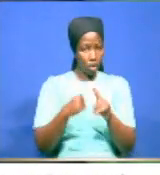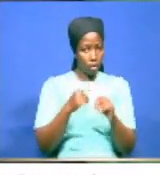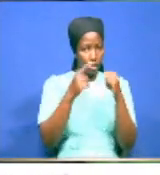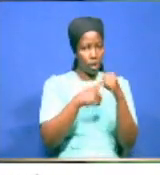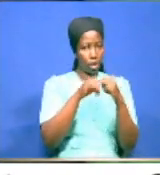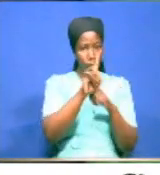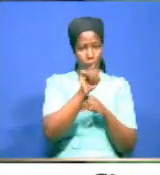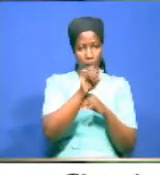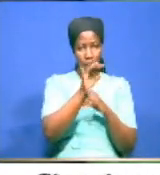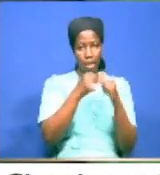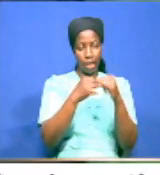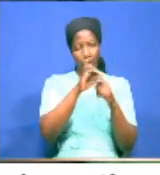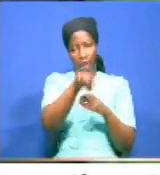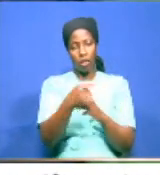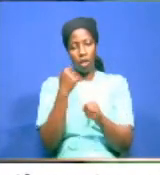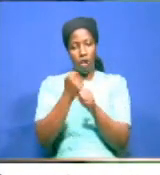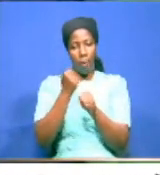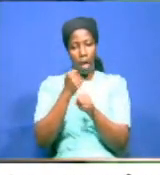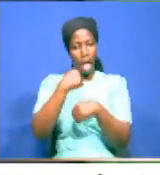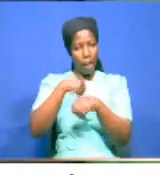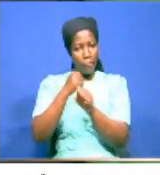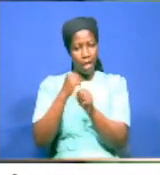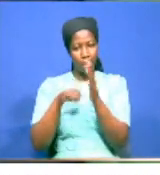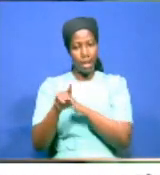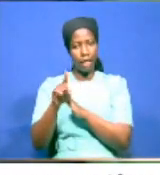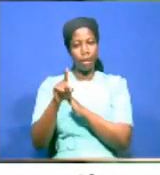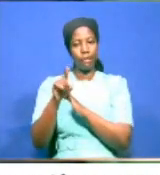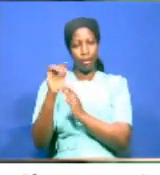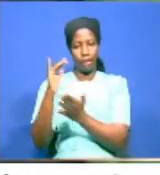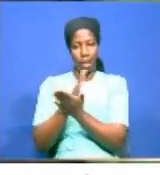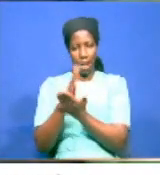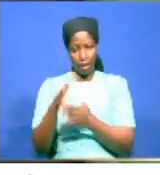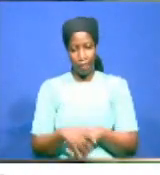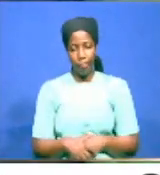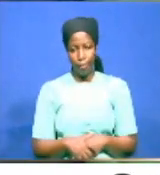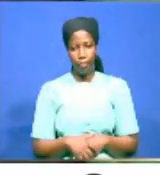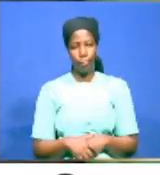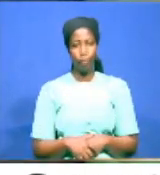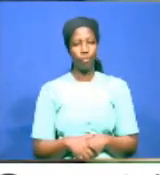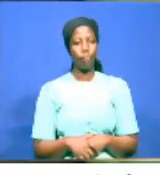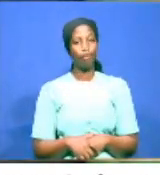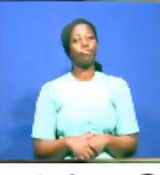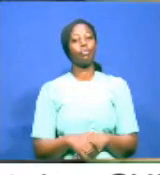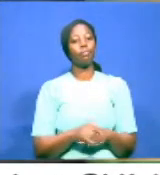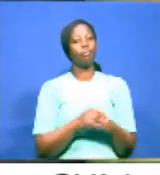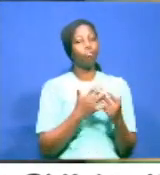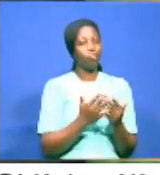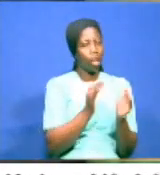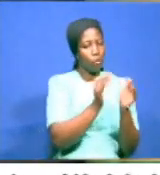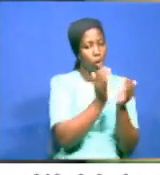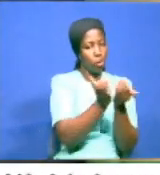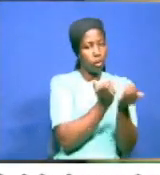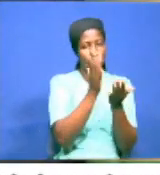61.8 thousand jobs were created in the modern sector. The informal sector is estimated